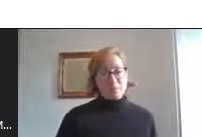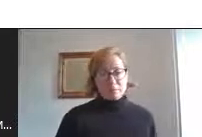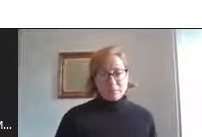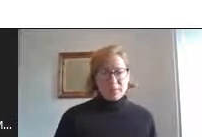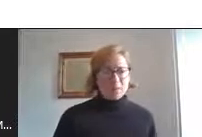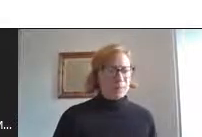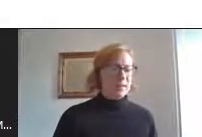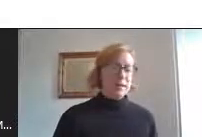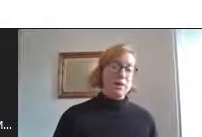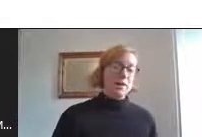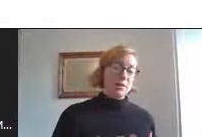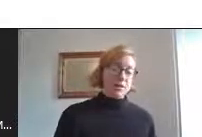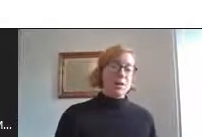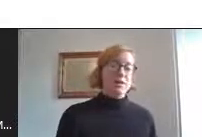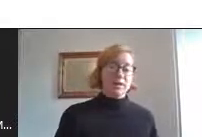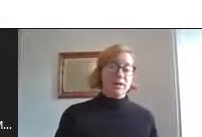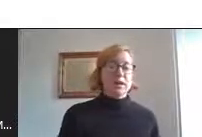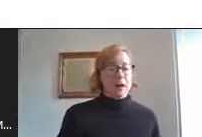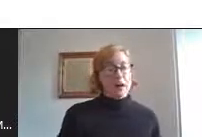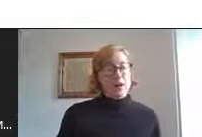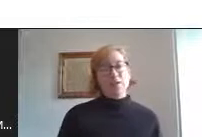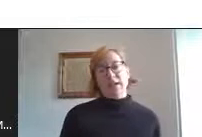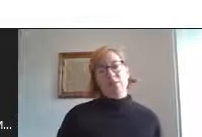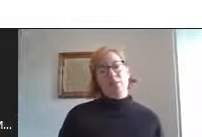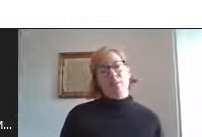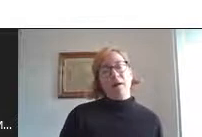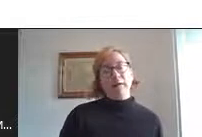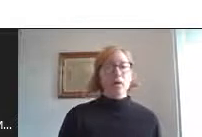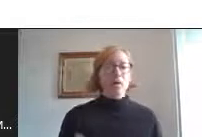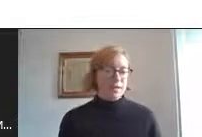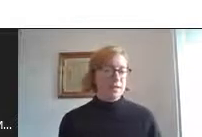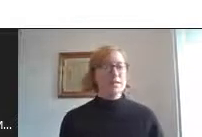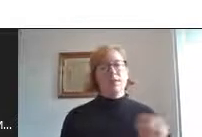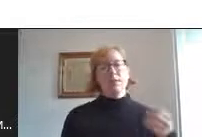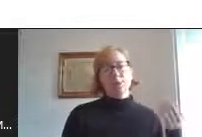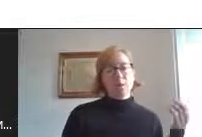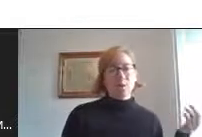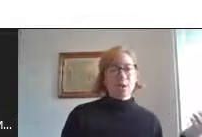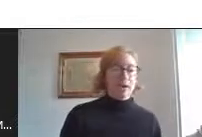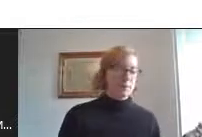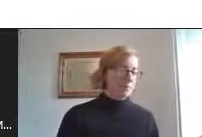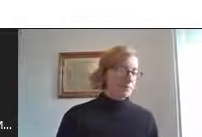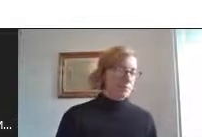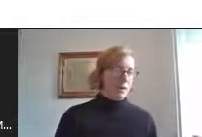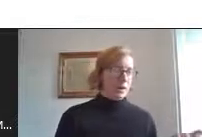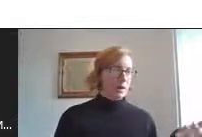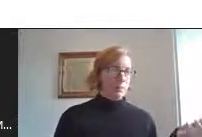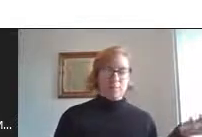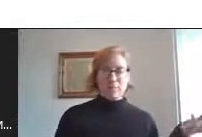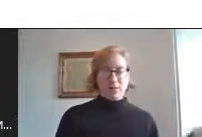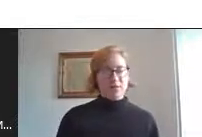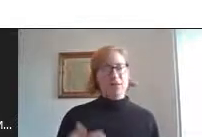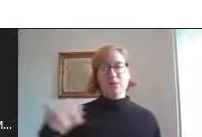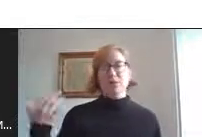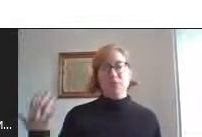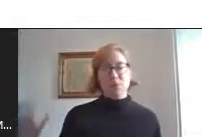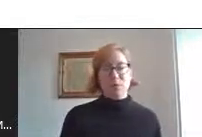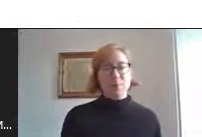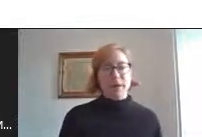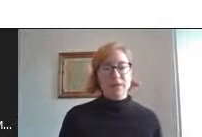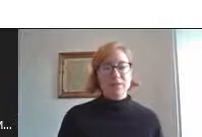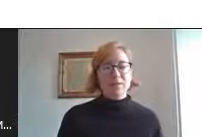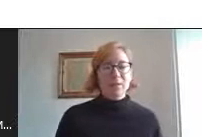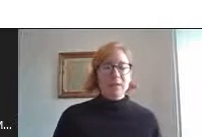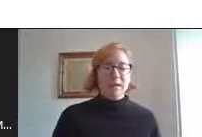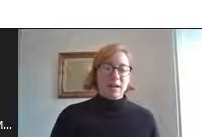family. Particularly, if the child is looked after by, older sisters or aunties and uncles